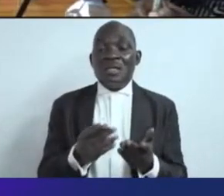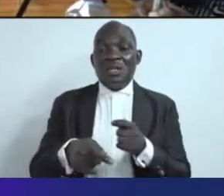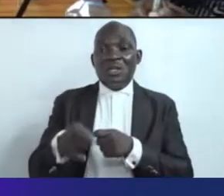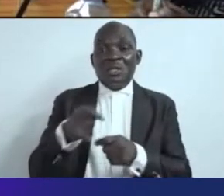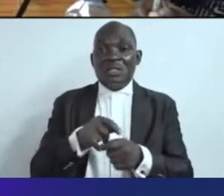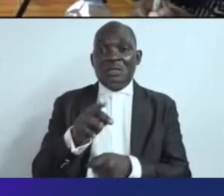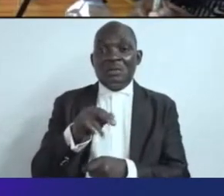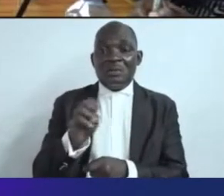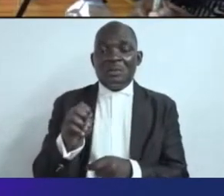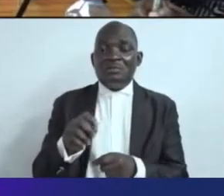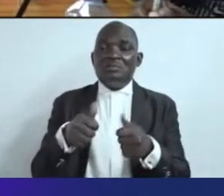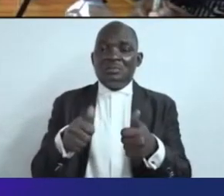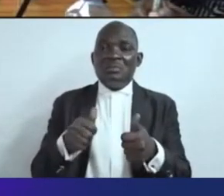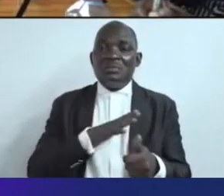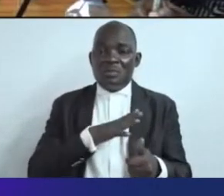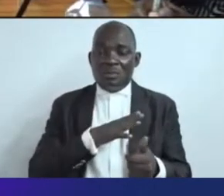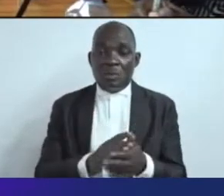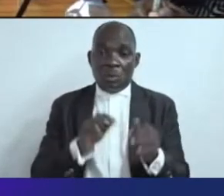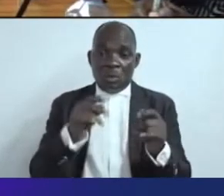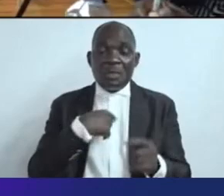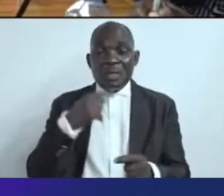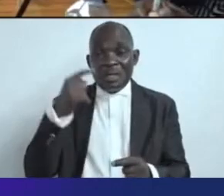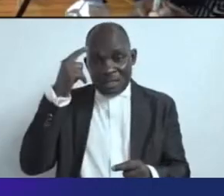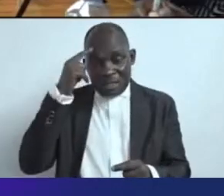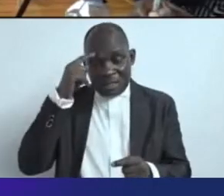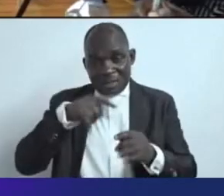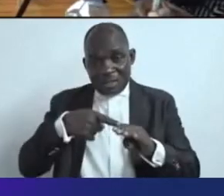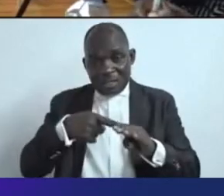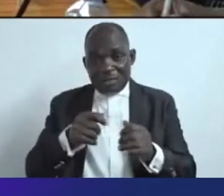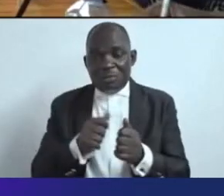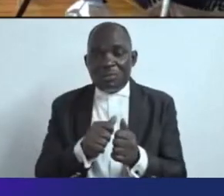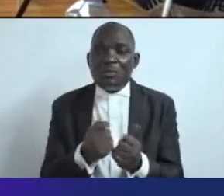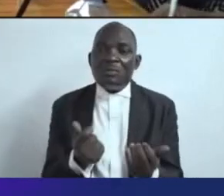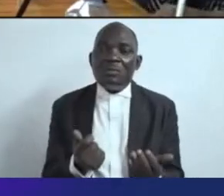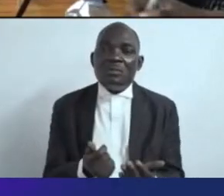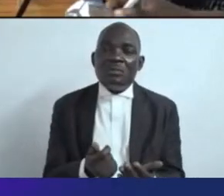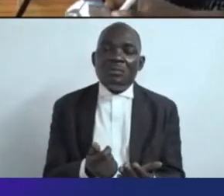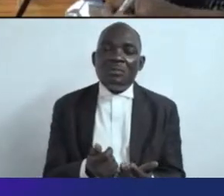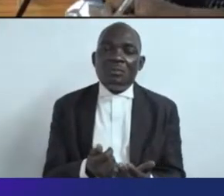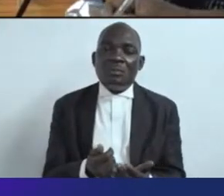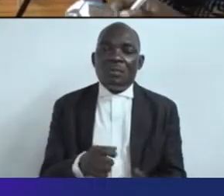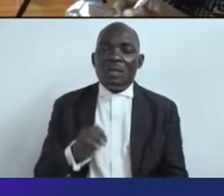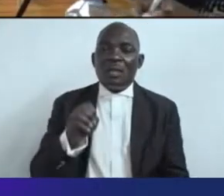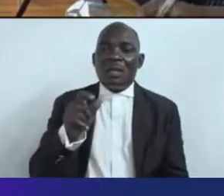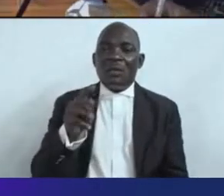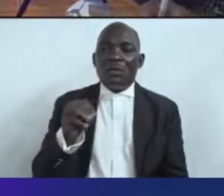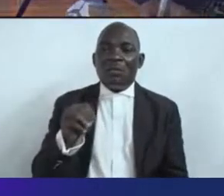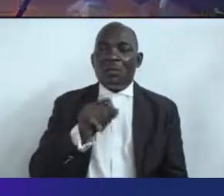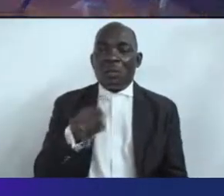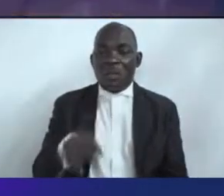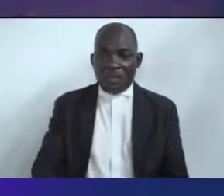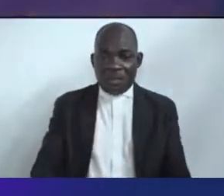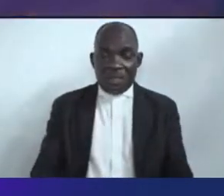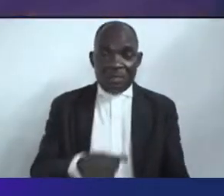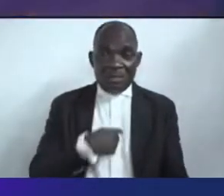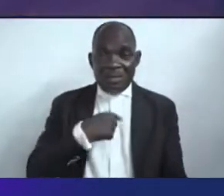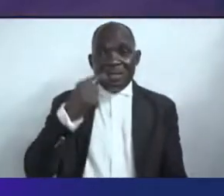rate. And I think starting with the alarms question, which I